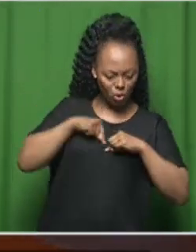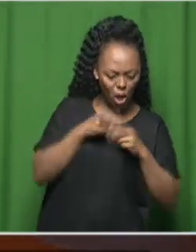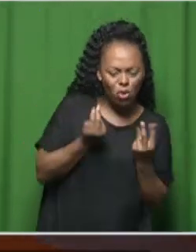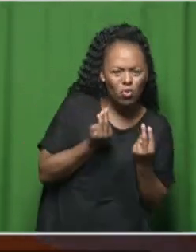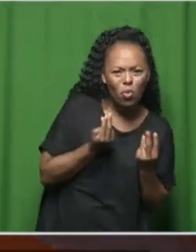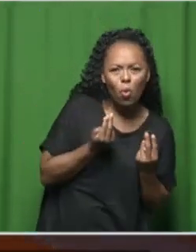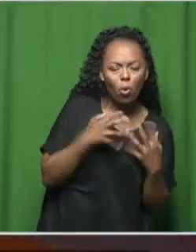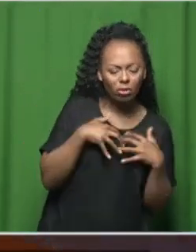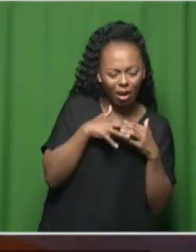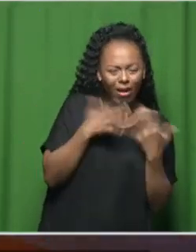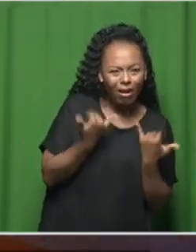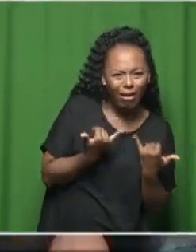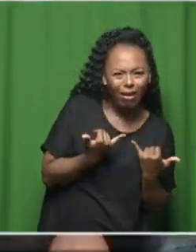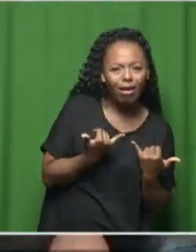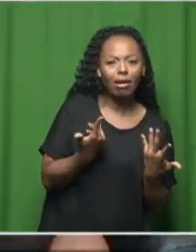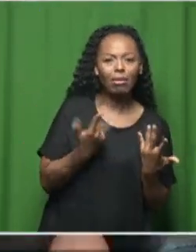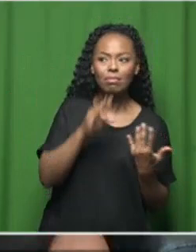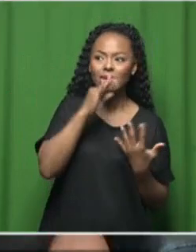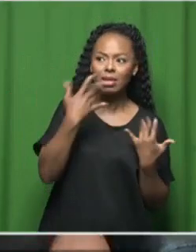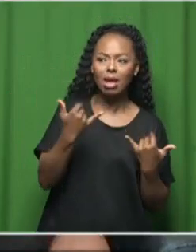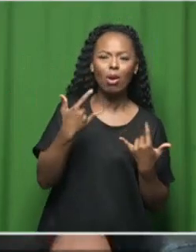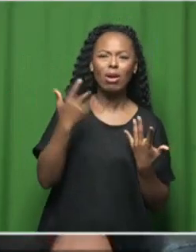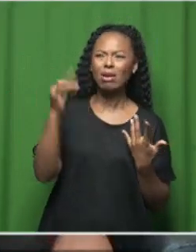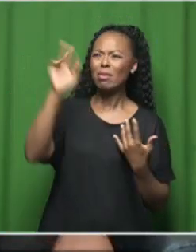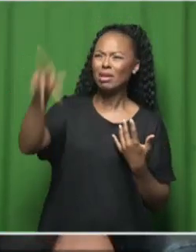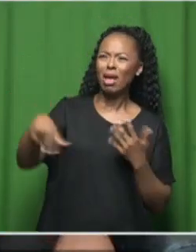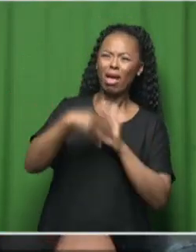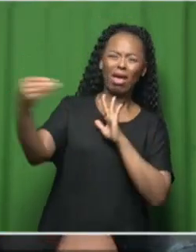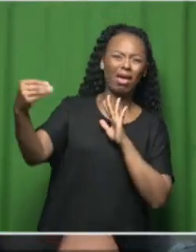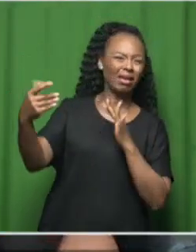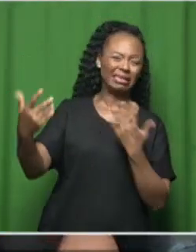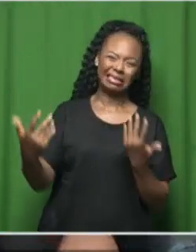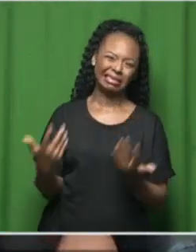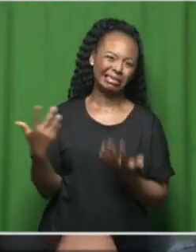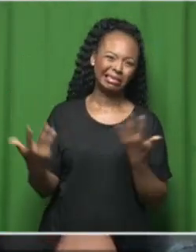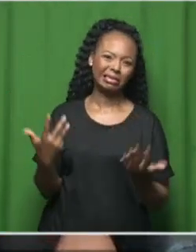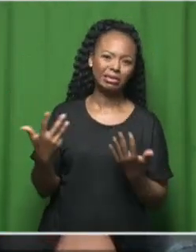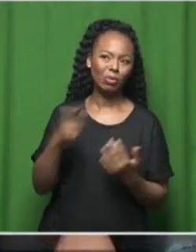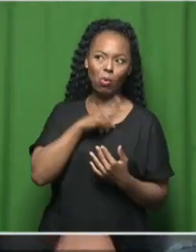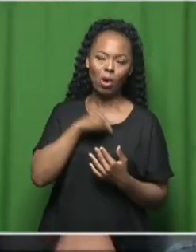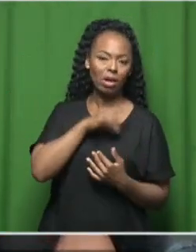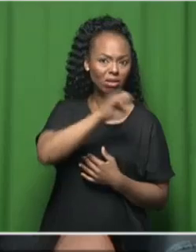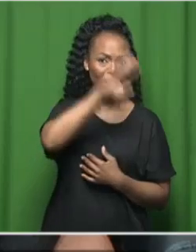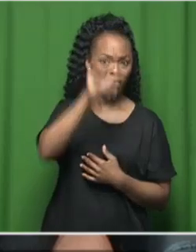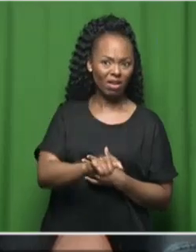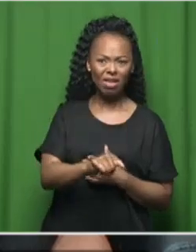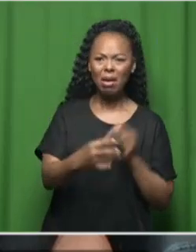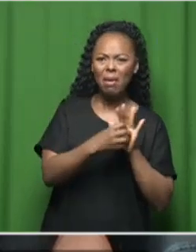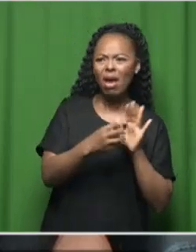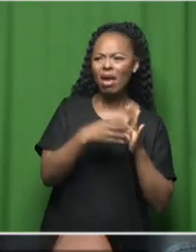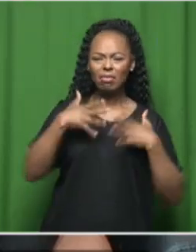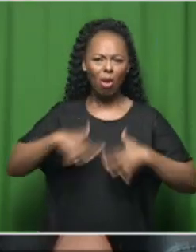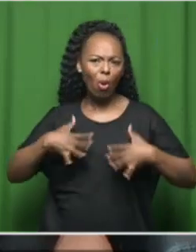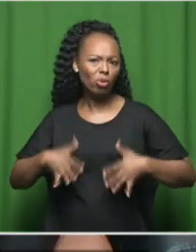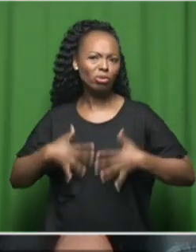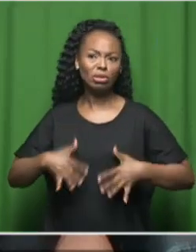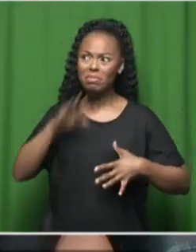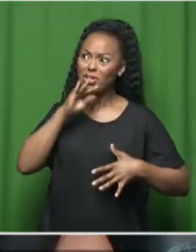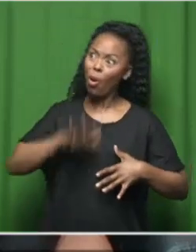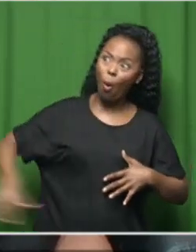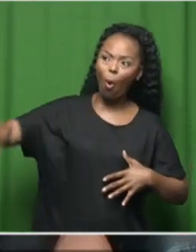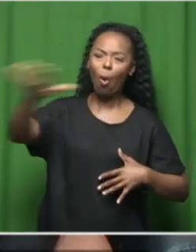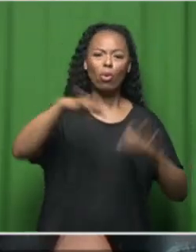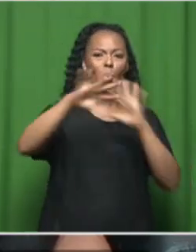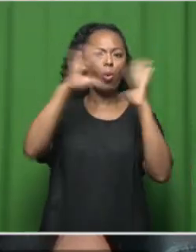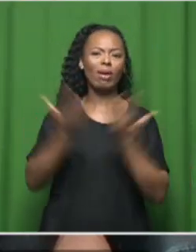now, and that's the aim of it, to say we're not going to wait, because South African brands are not all over the world like your luxury international brands. They